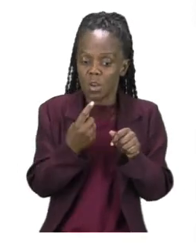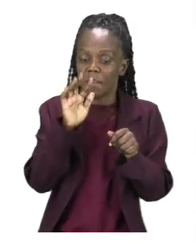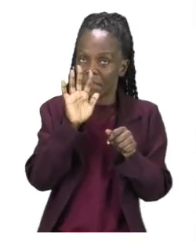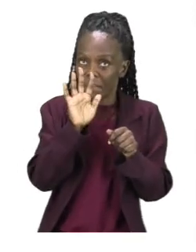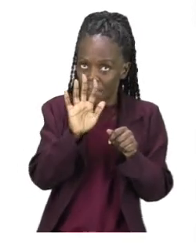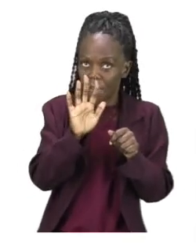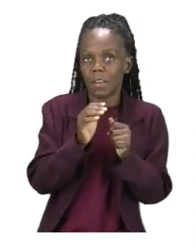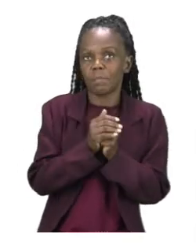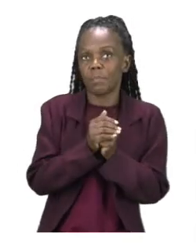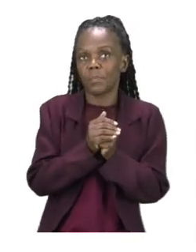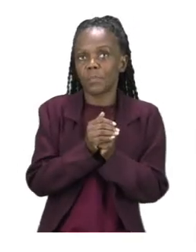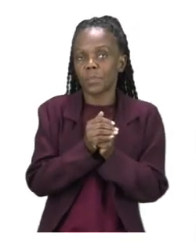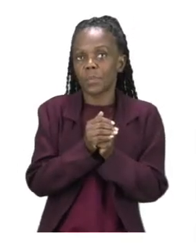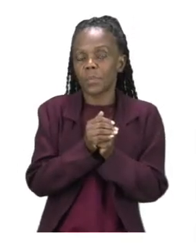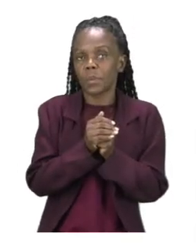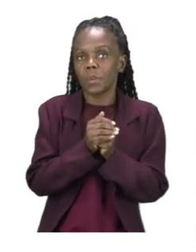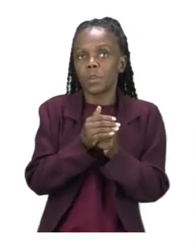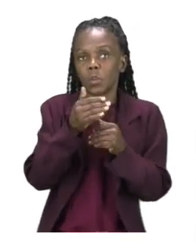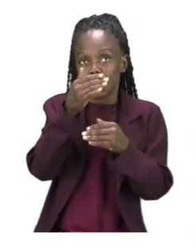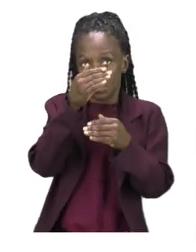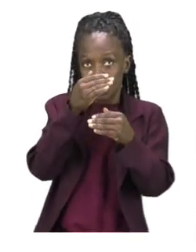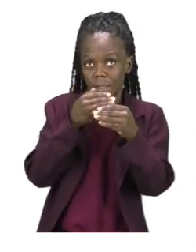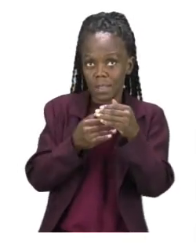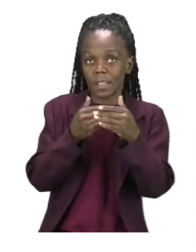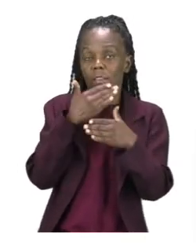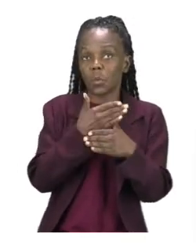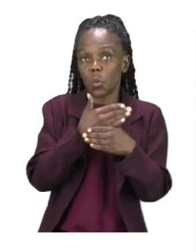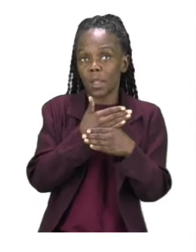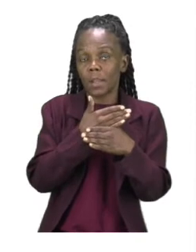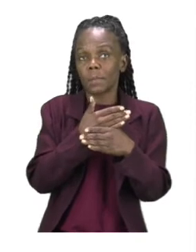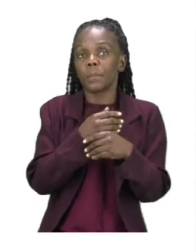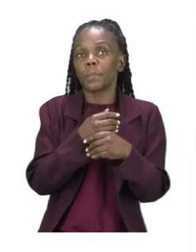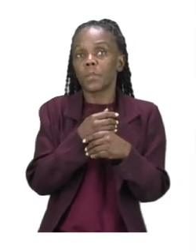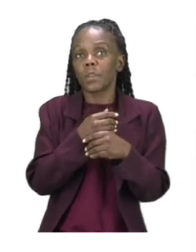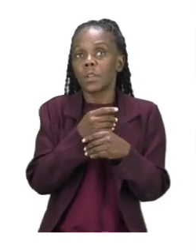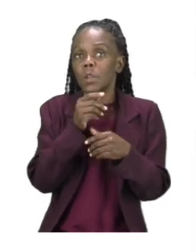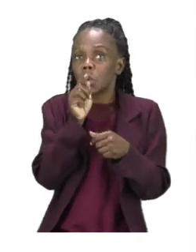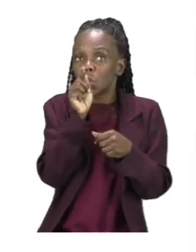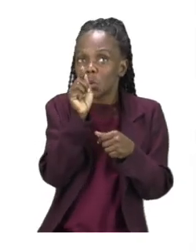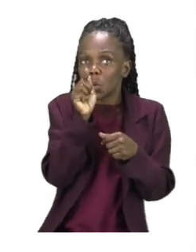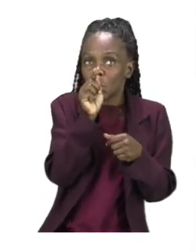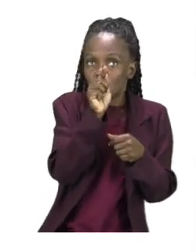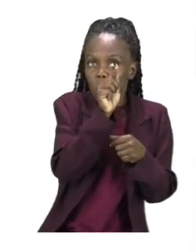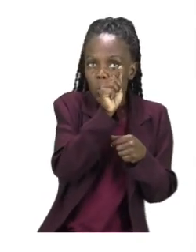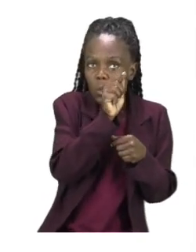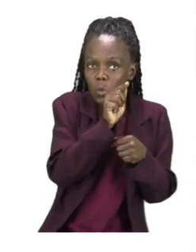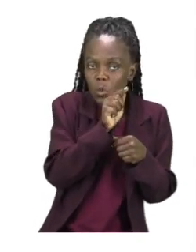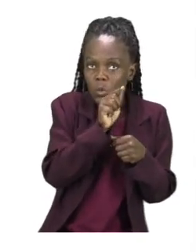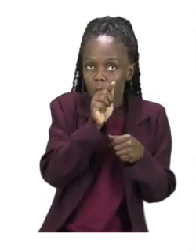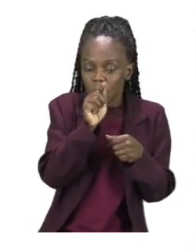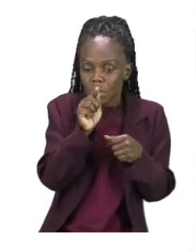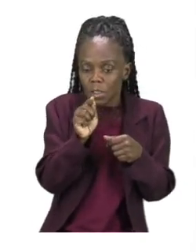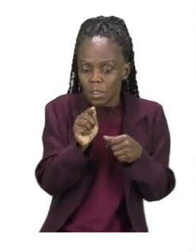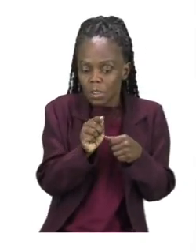number 5 by tracing. So you're going to trace the number 5. And you are also